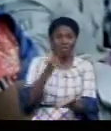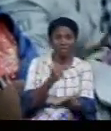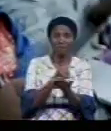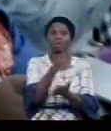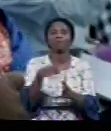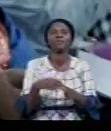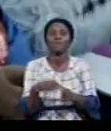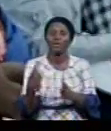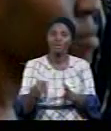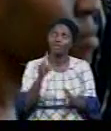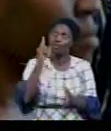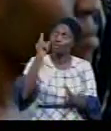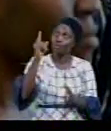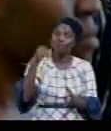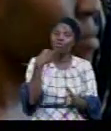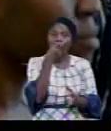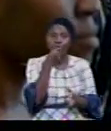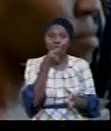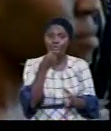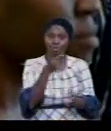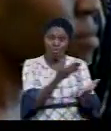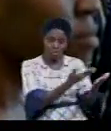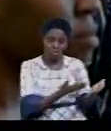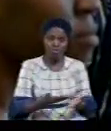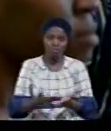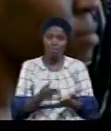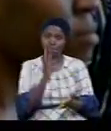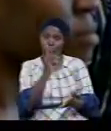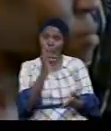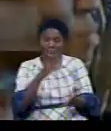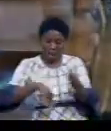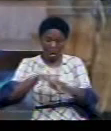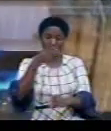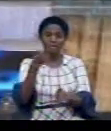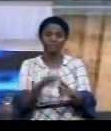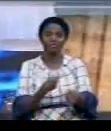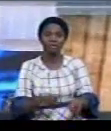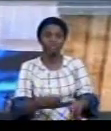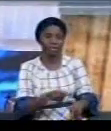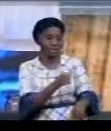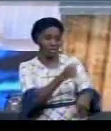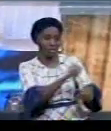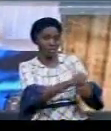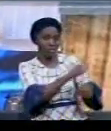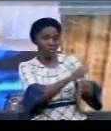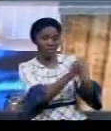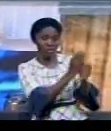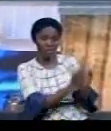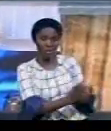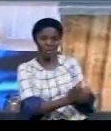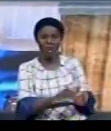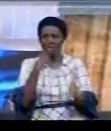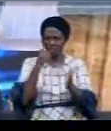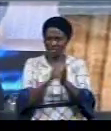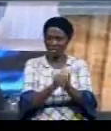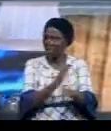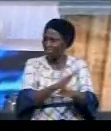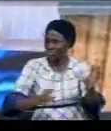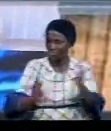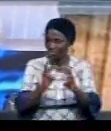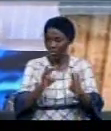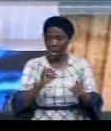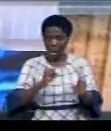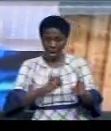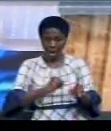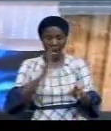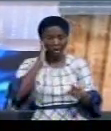brought water out of the rock, he said, I'll satisfy you. What are you worried about?